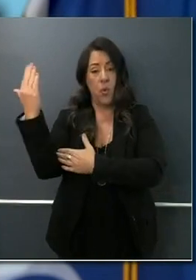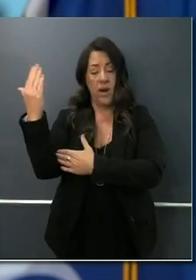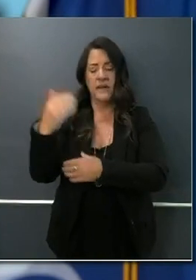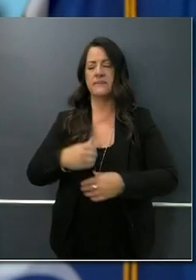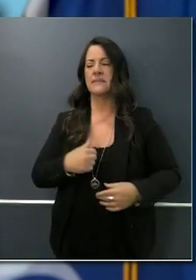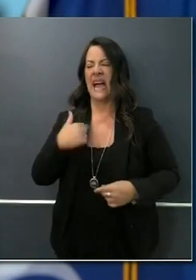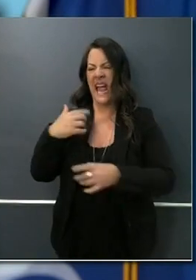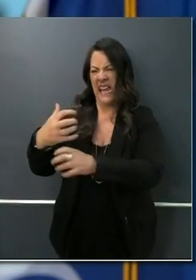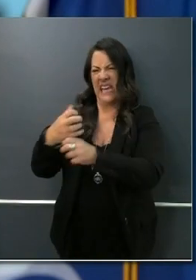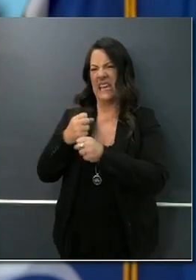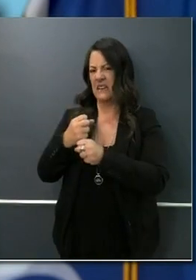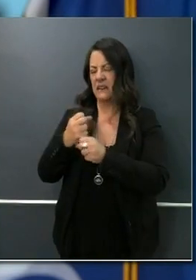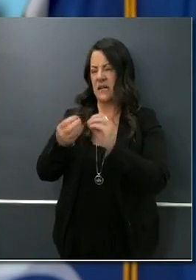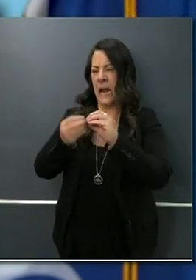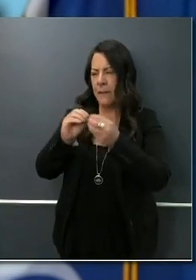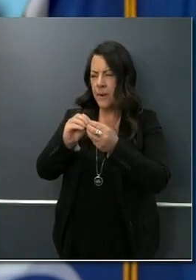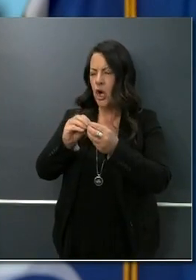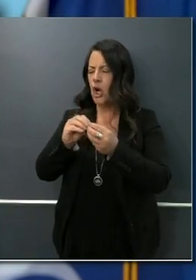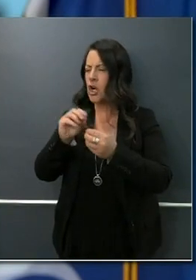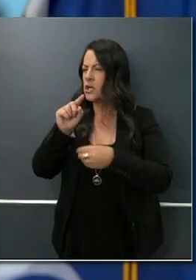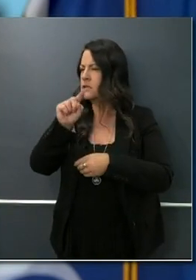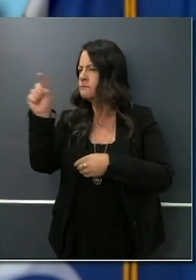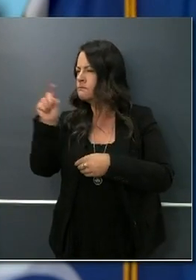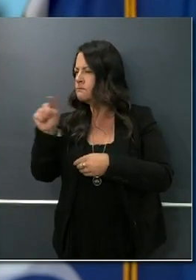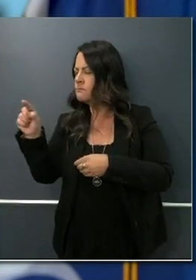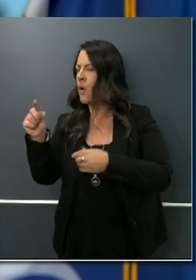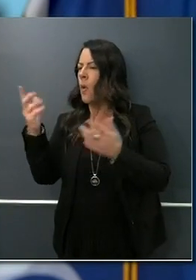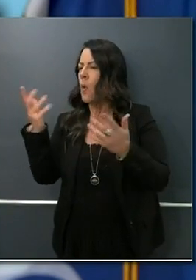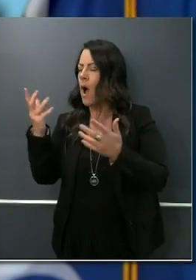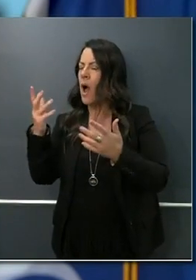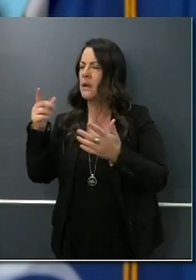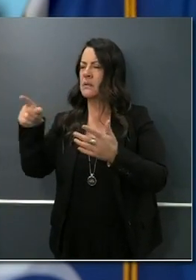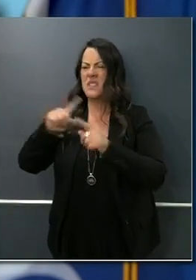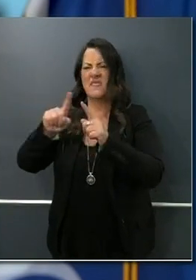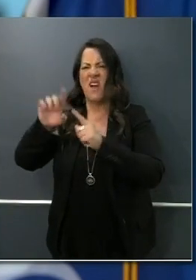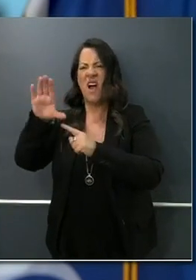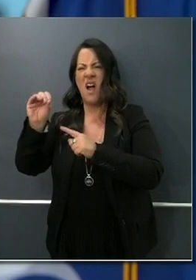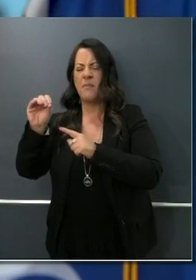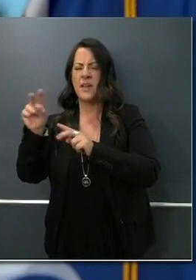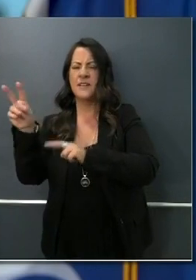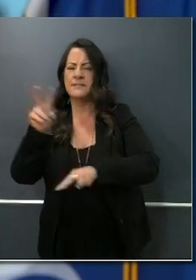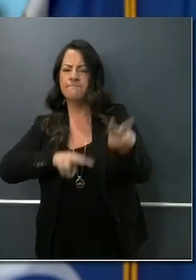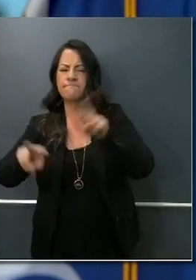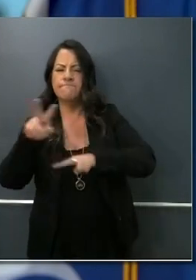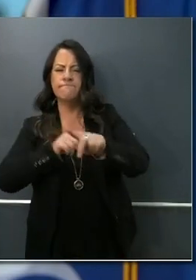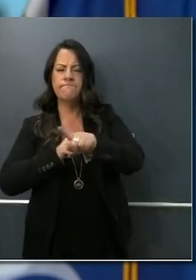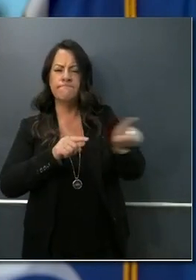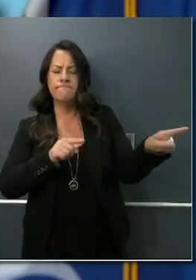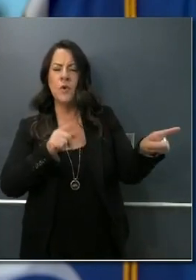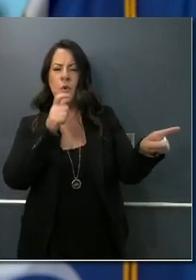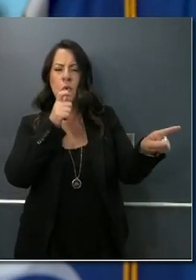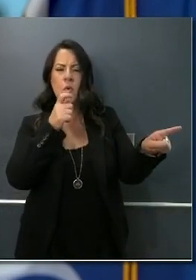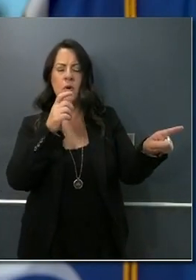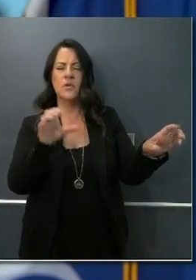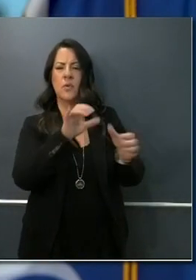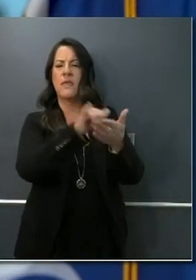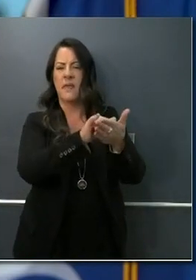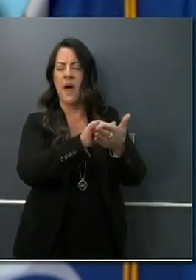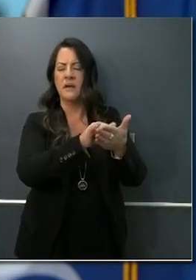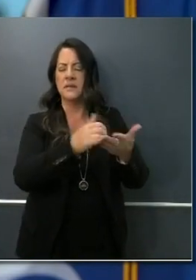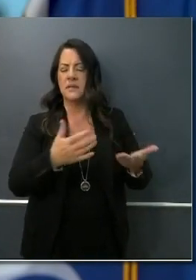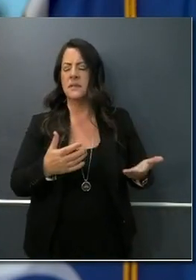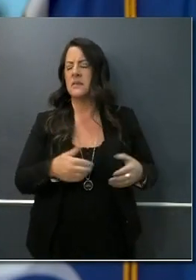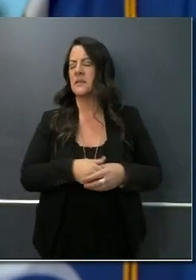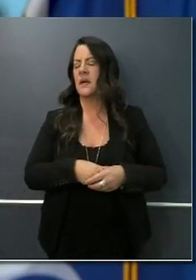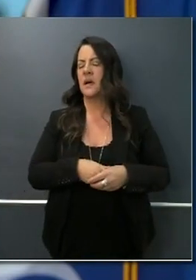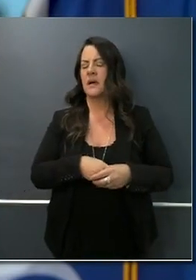movement. Number of companies we were working with that provide that. We made those public a few months ago. We actually showed some of that